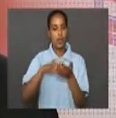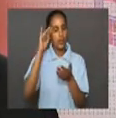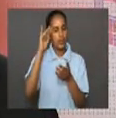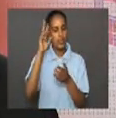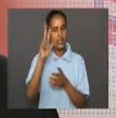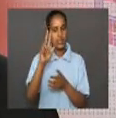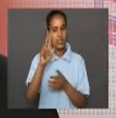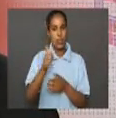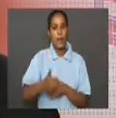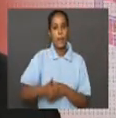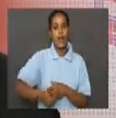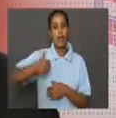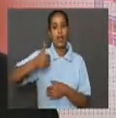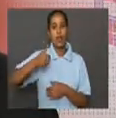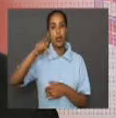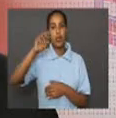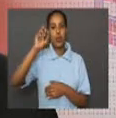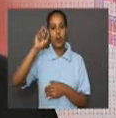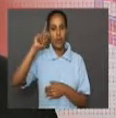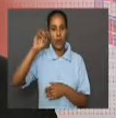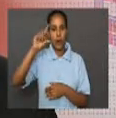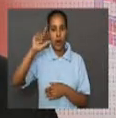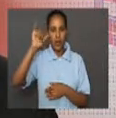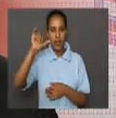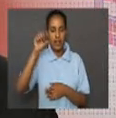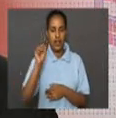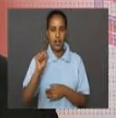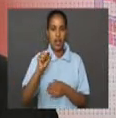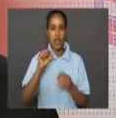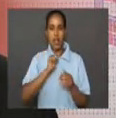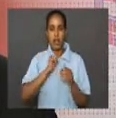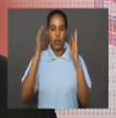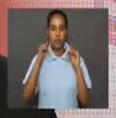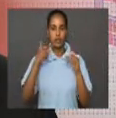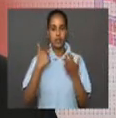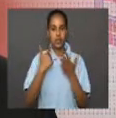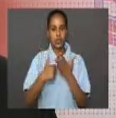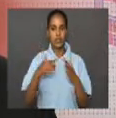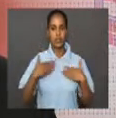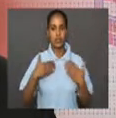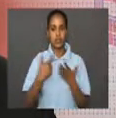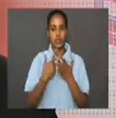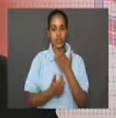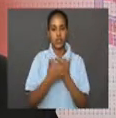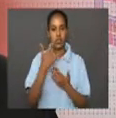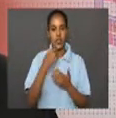have learned about the 3 main polysaccharides. I hope that you enjoyed the